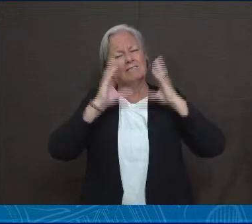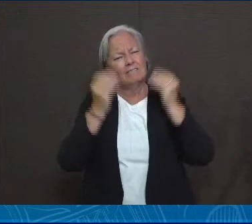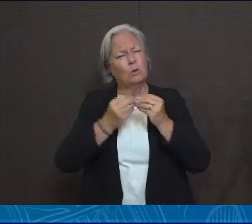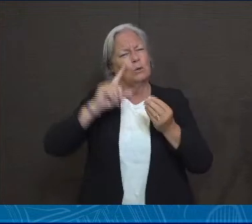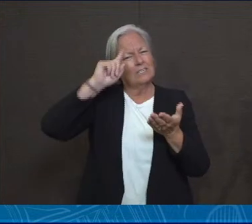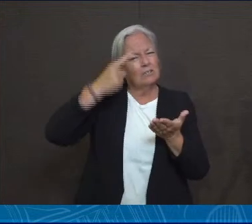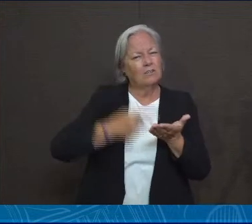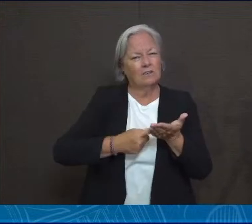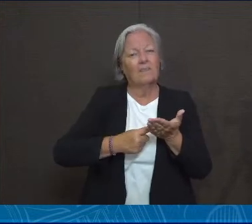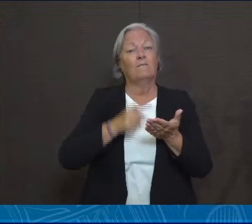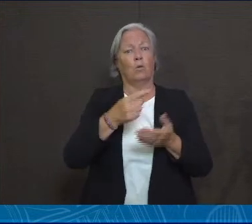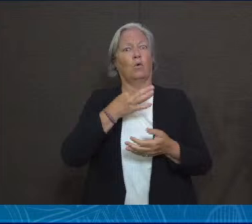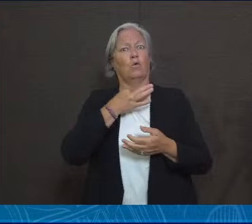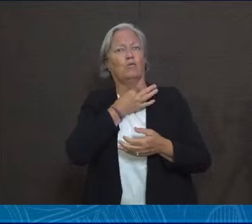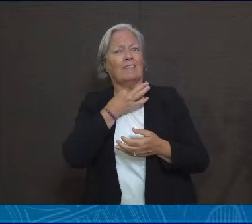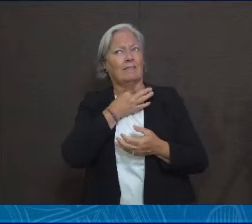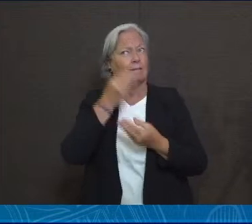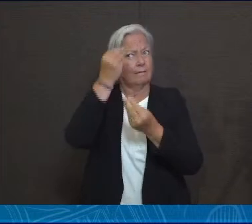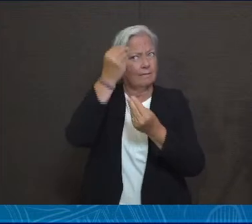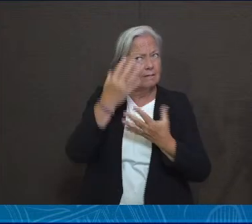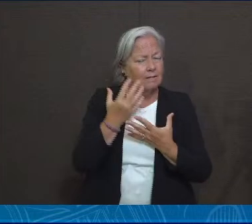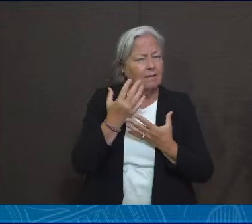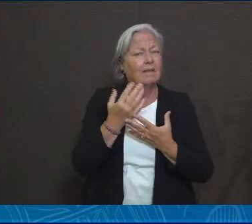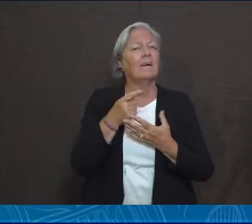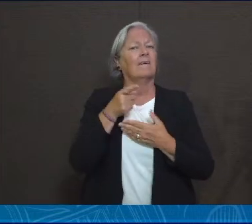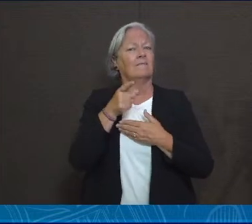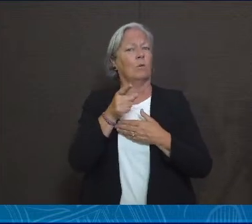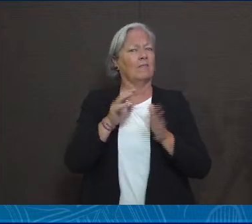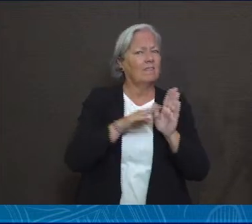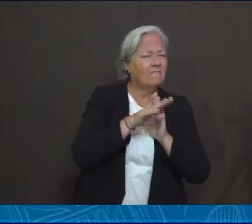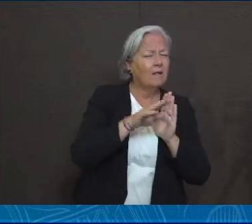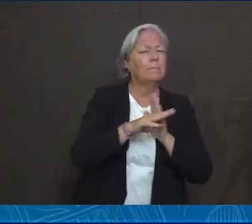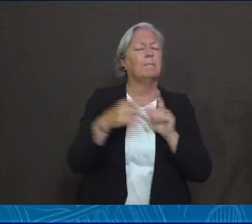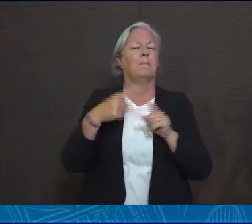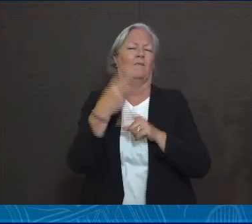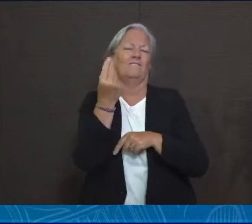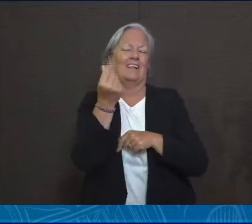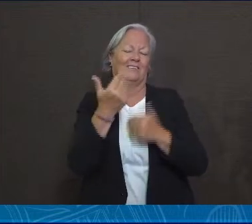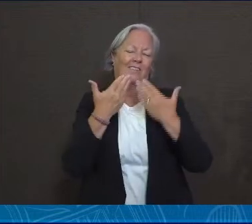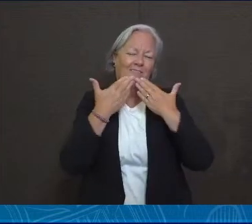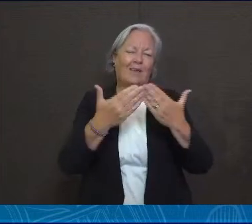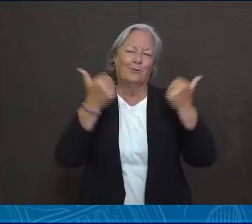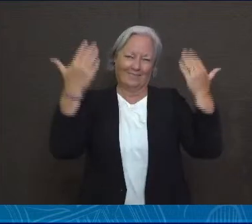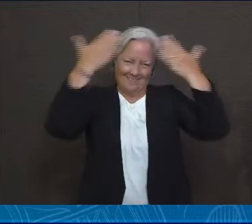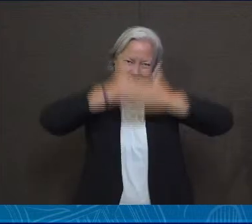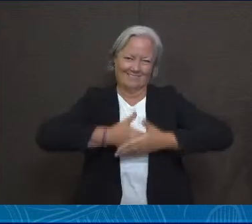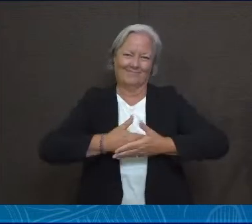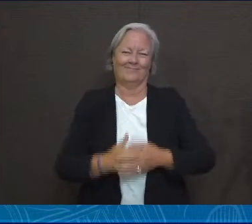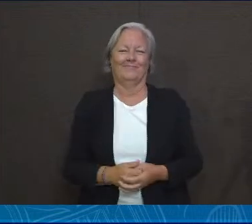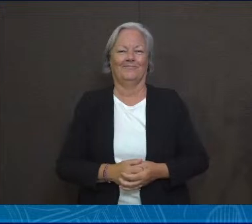for risk-informed development and financing. Have a good evening. Thank you.